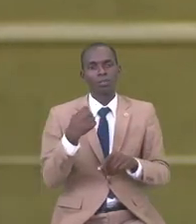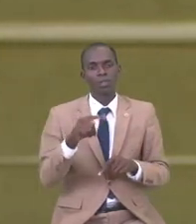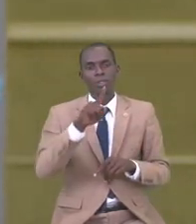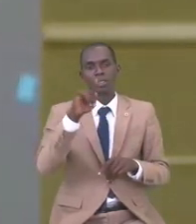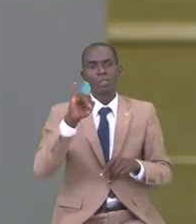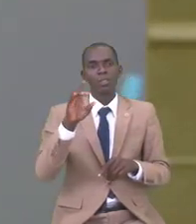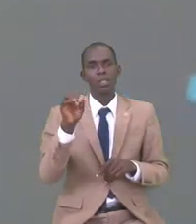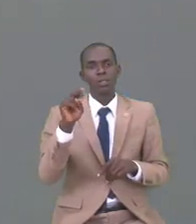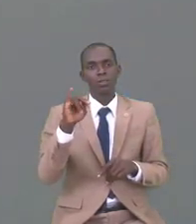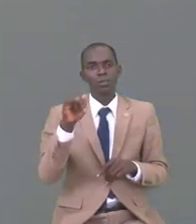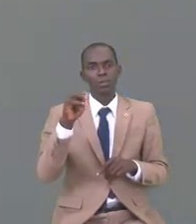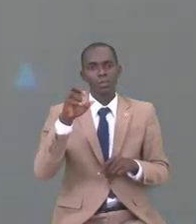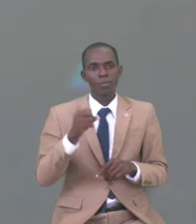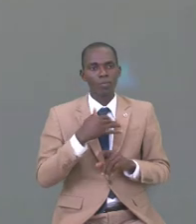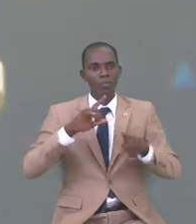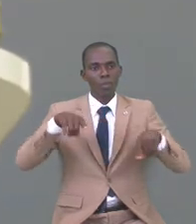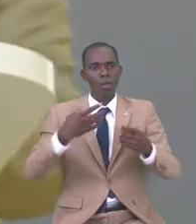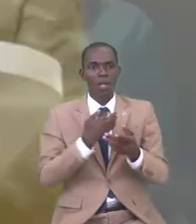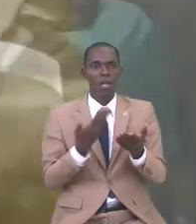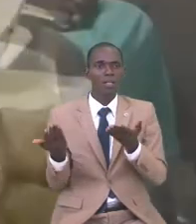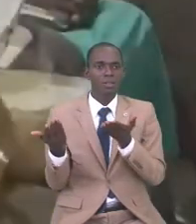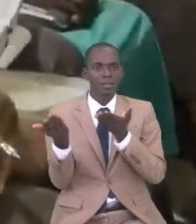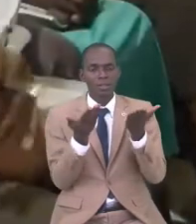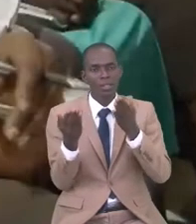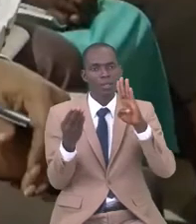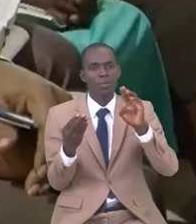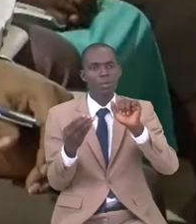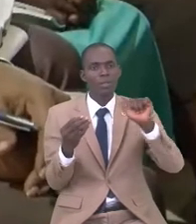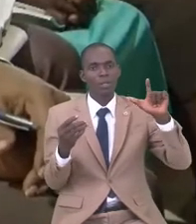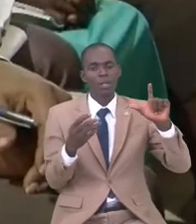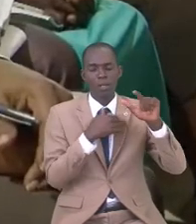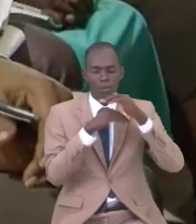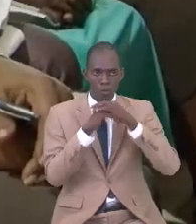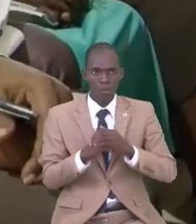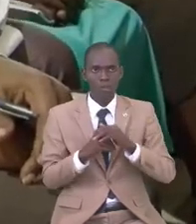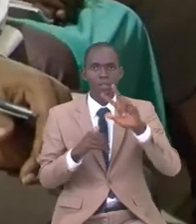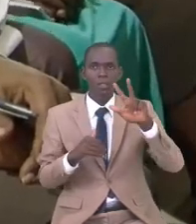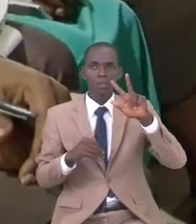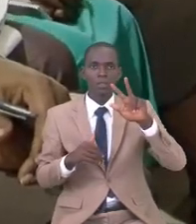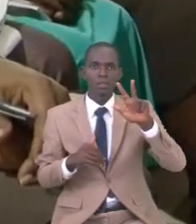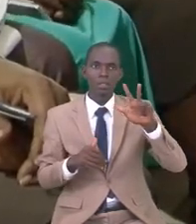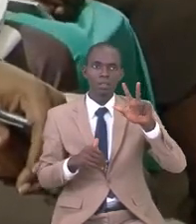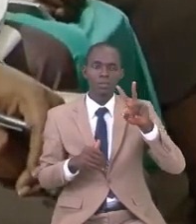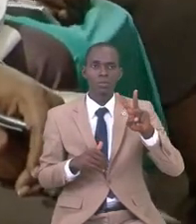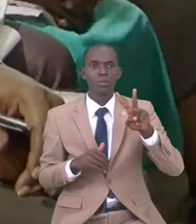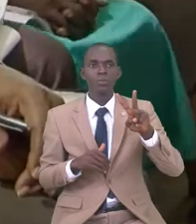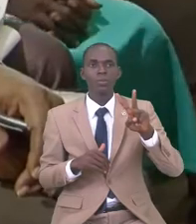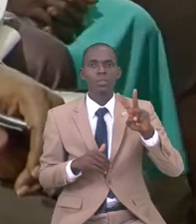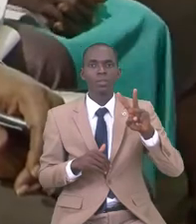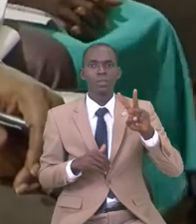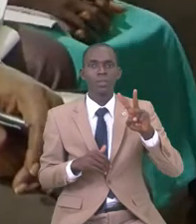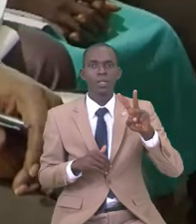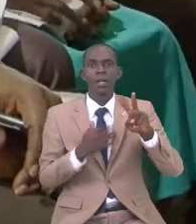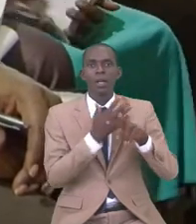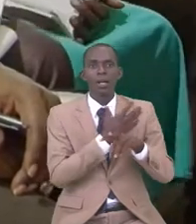served Baal and worshiped him. Then we're told in verse 32, it says in verse 32, and